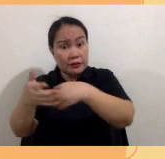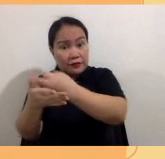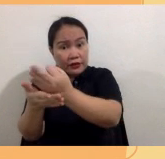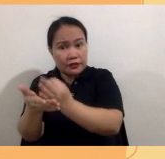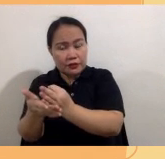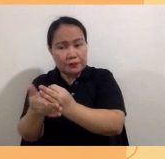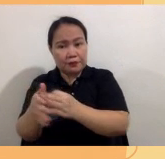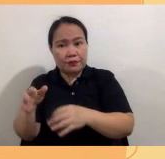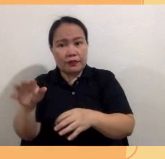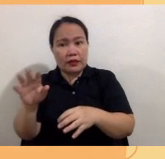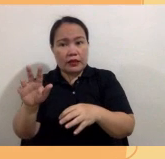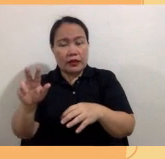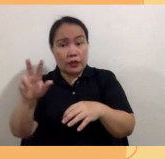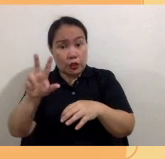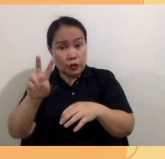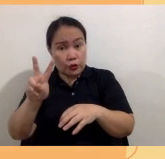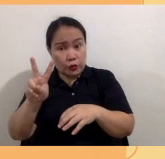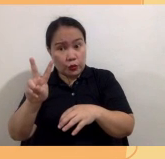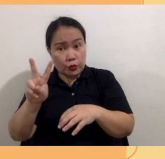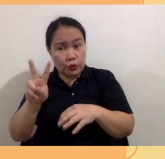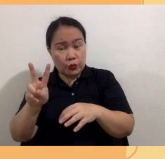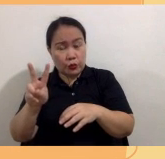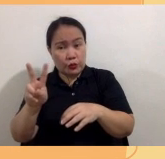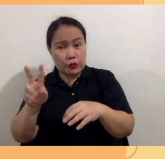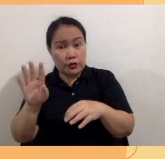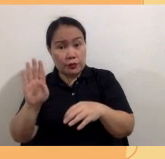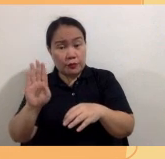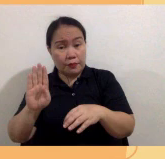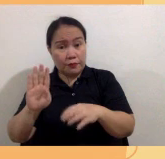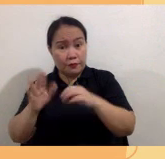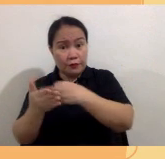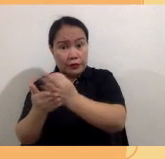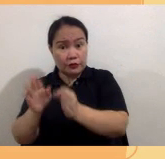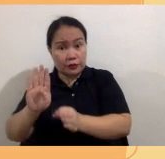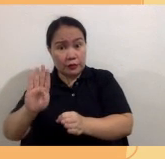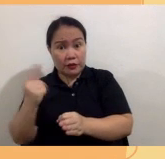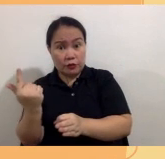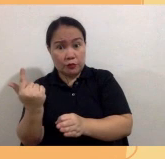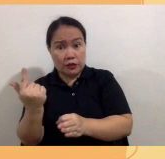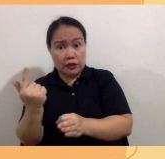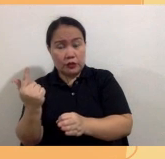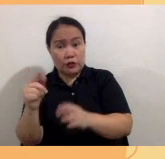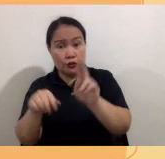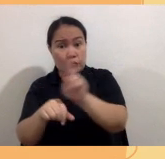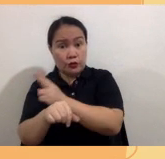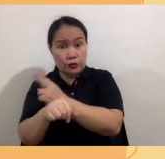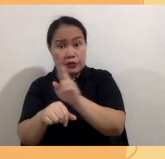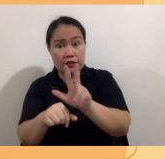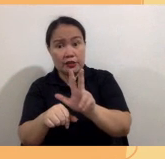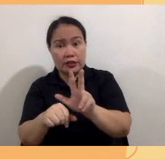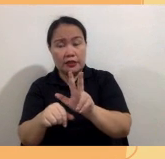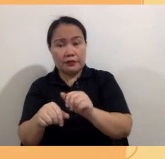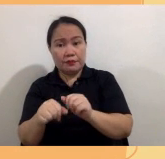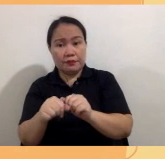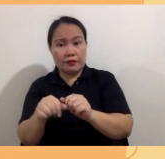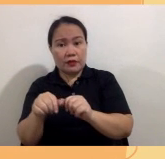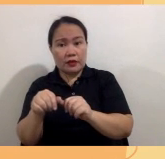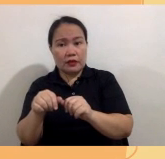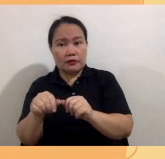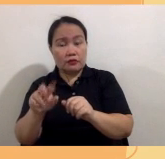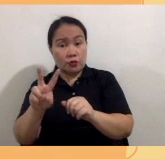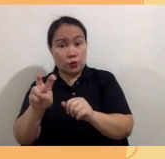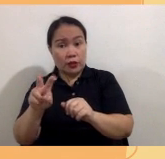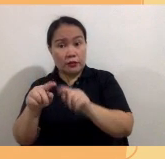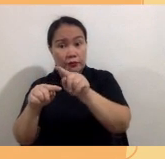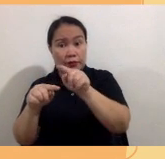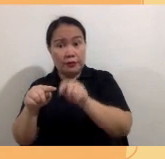3. Okay? So, we can factor this binomial using 3. Okay? So, we will have